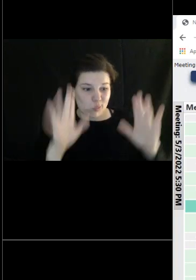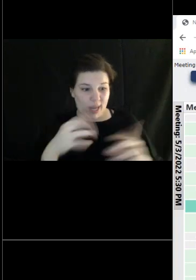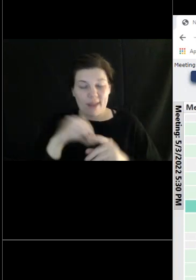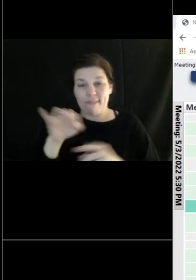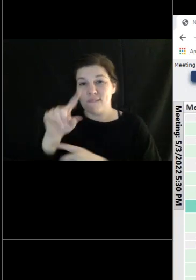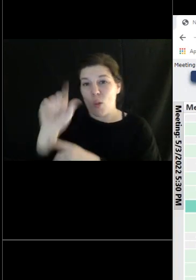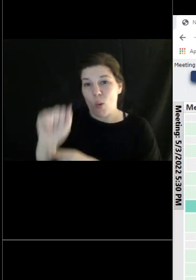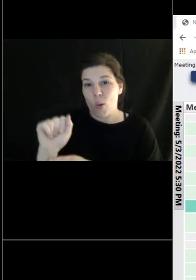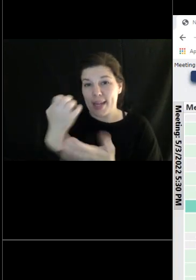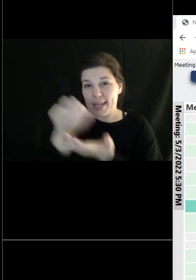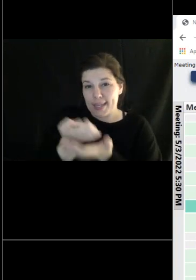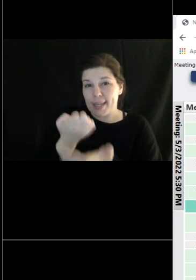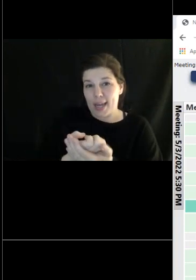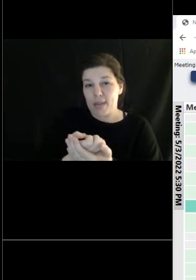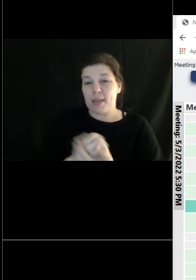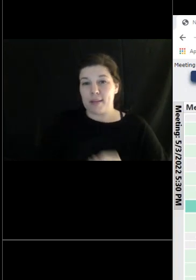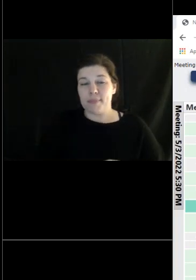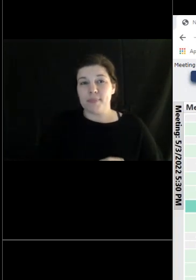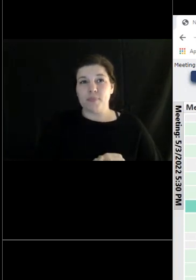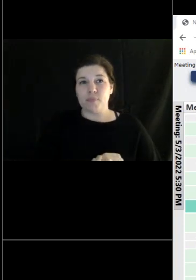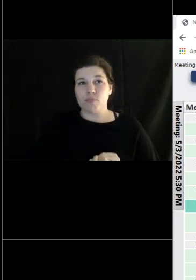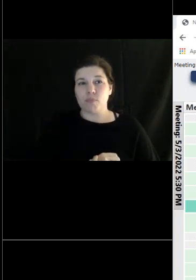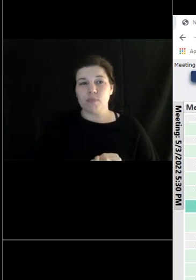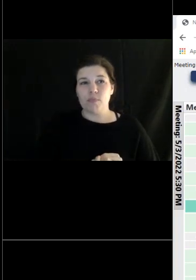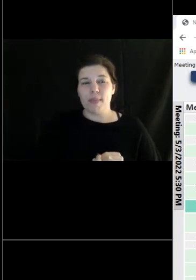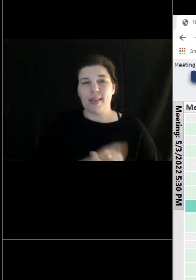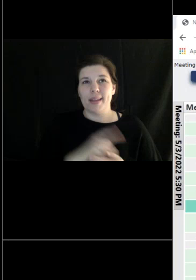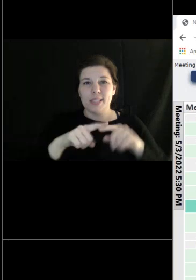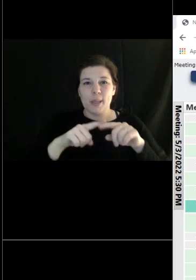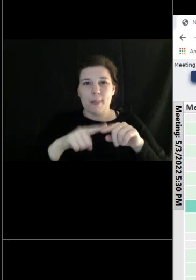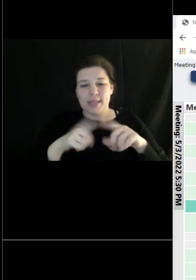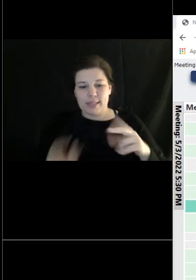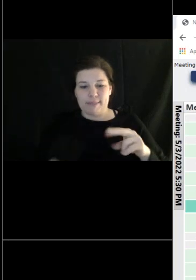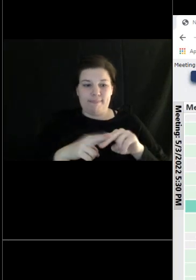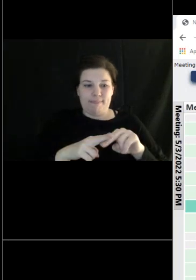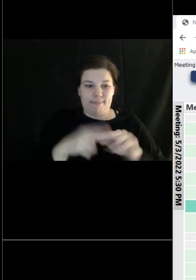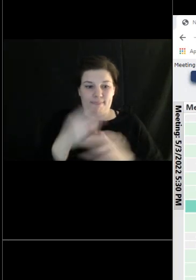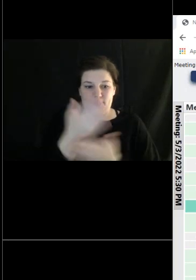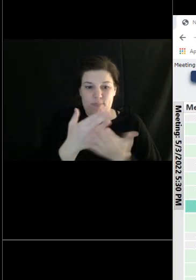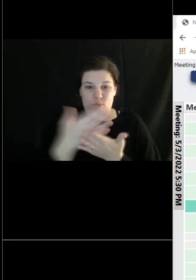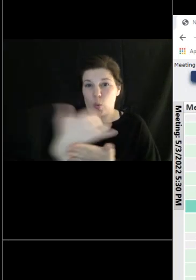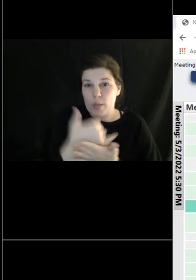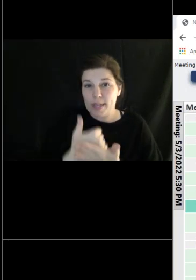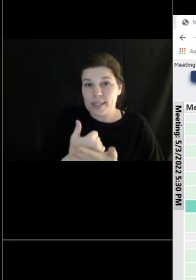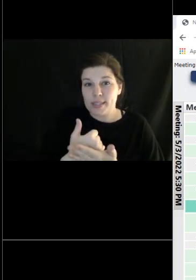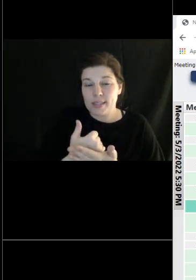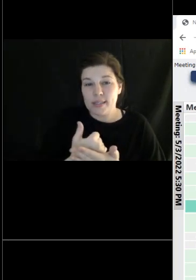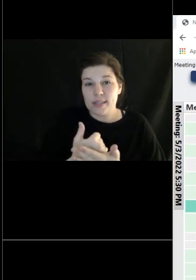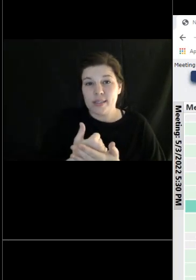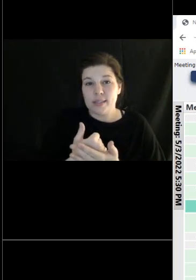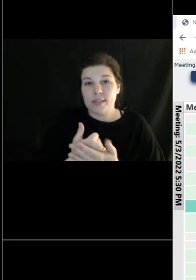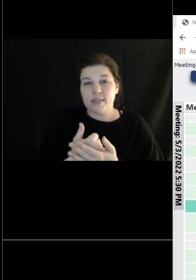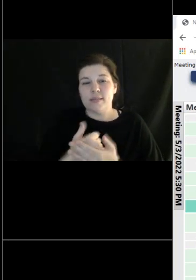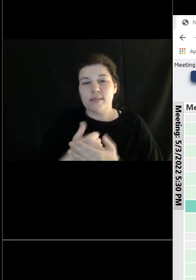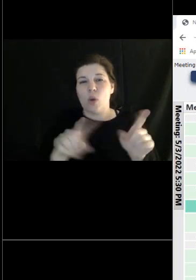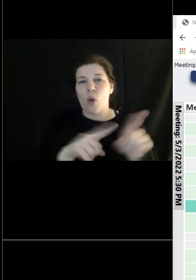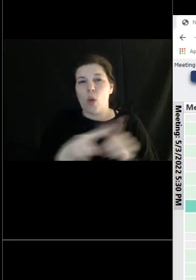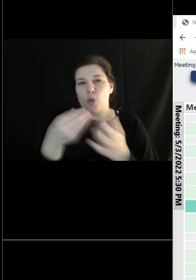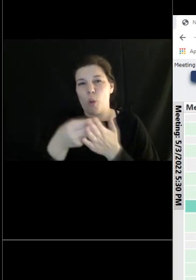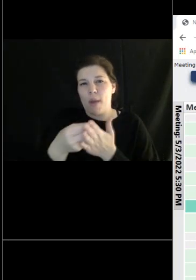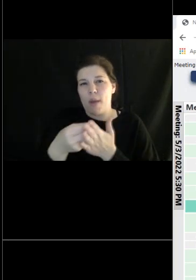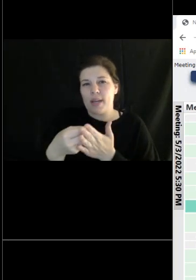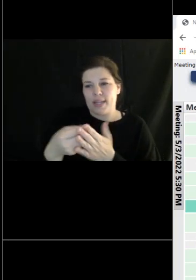on increased revenue to the state from tourism and from tax collections, also money flowing through from the federal government. This was a very, very